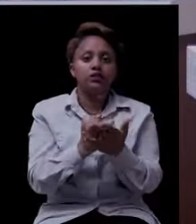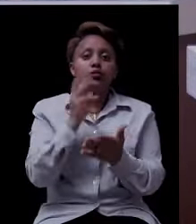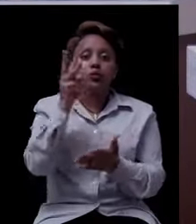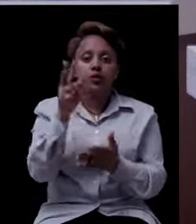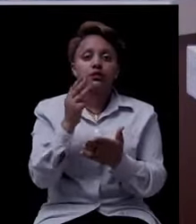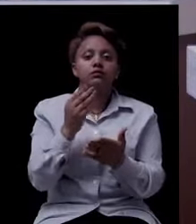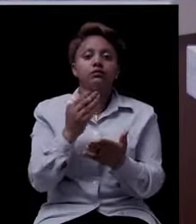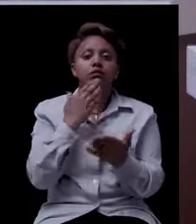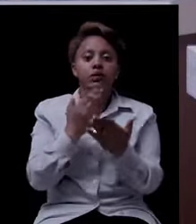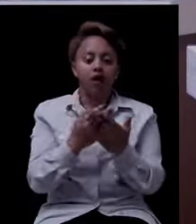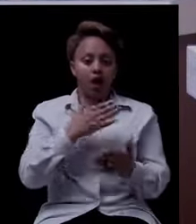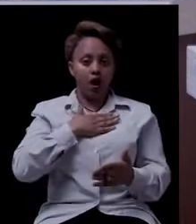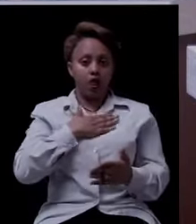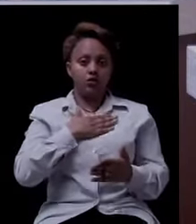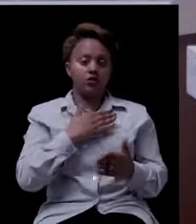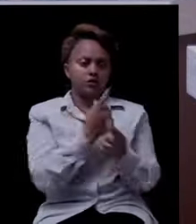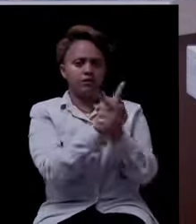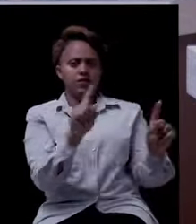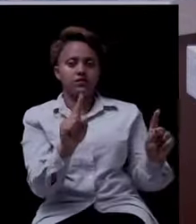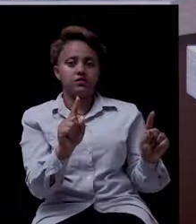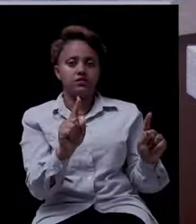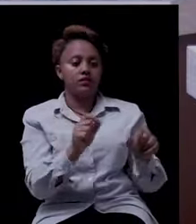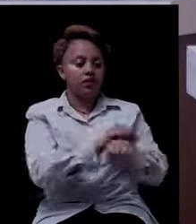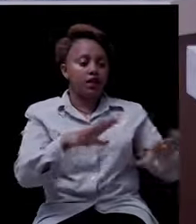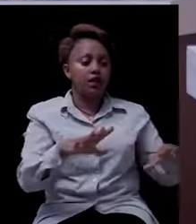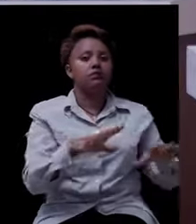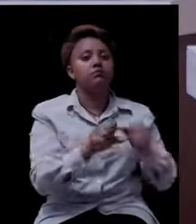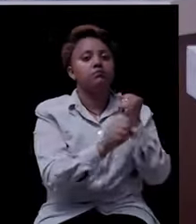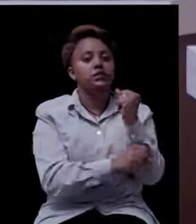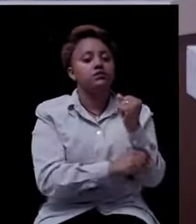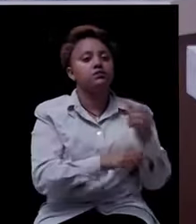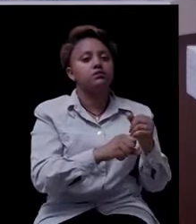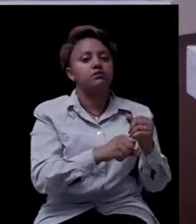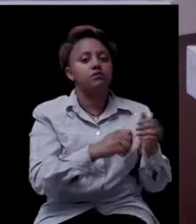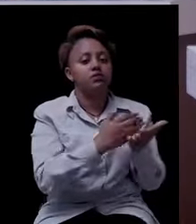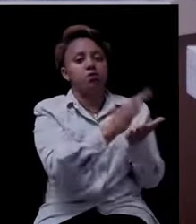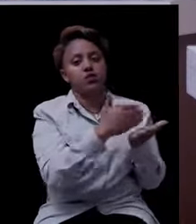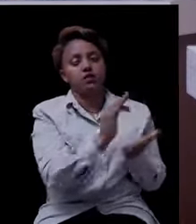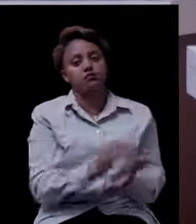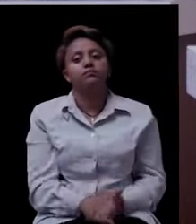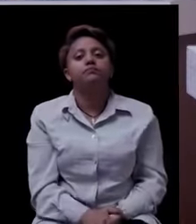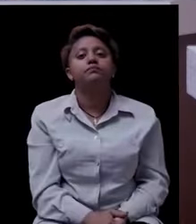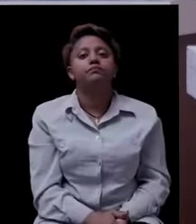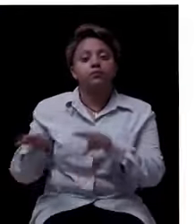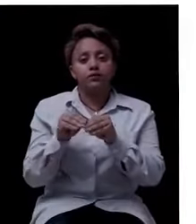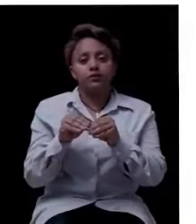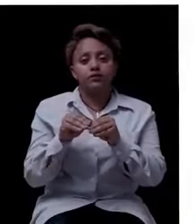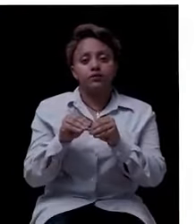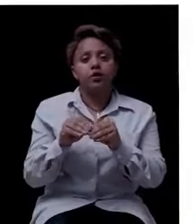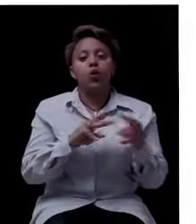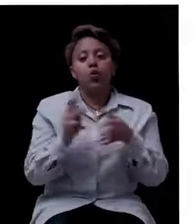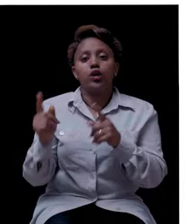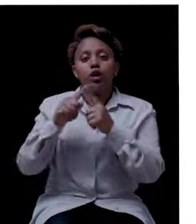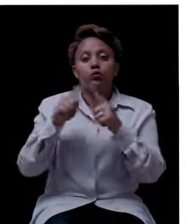methods, and it will greatly reduce our dependencies on different methods that are land-based disposal. Dear